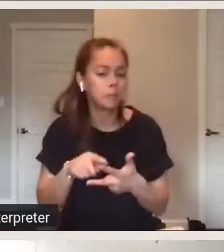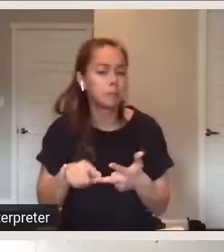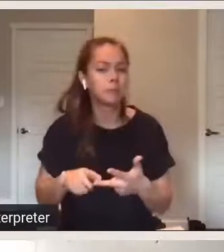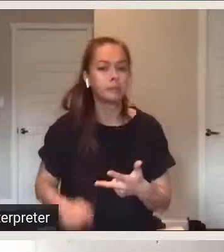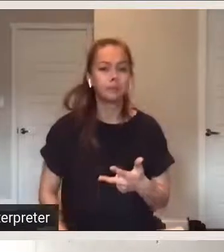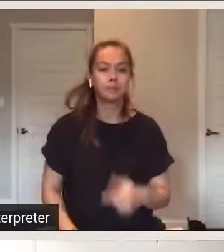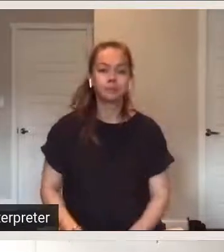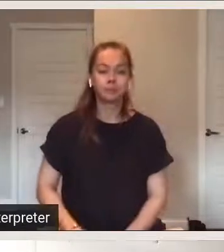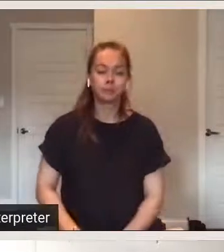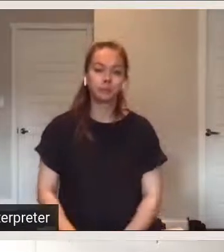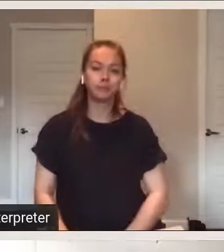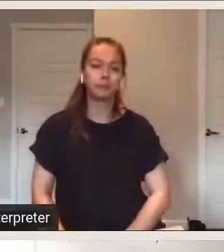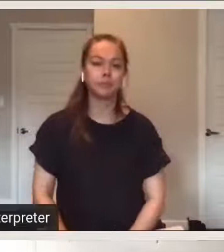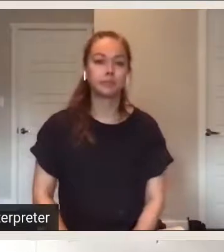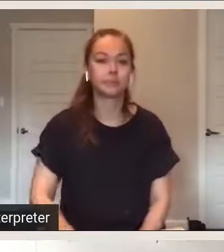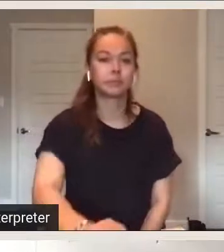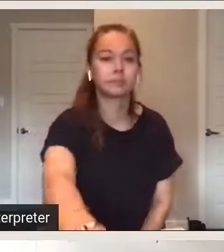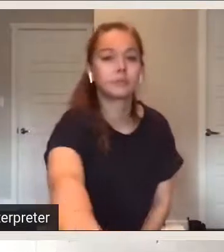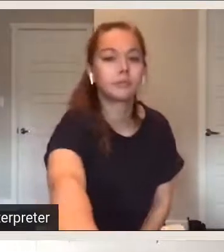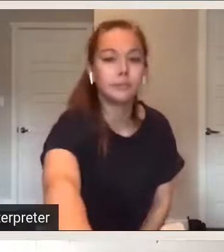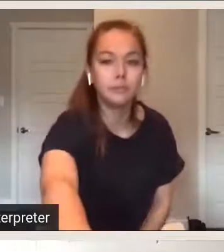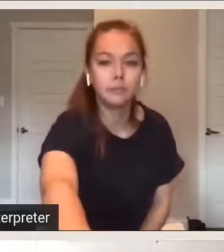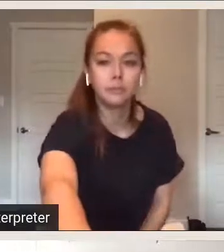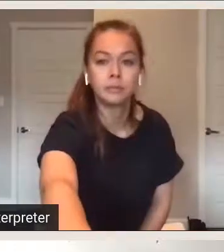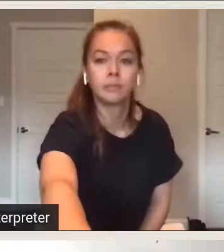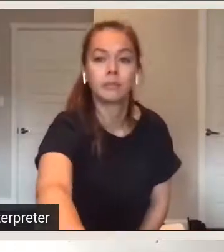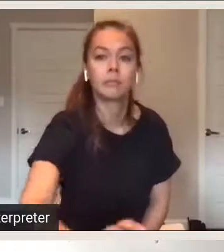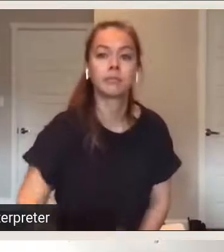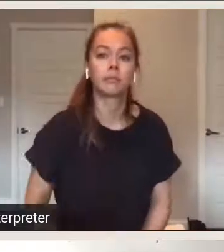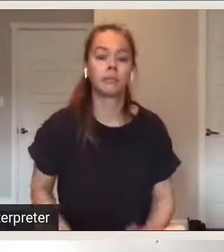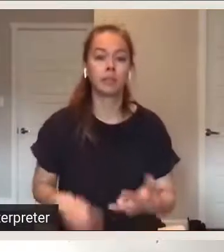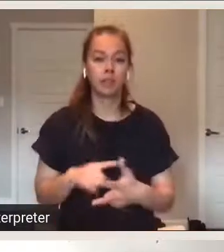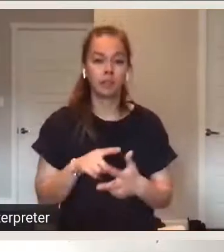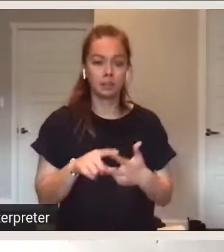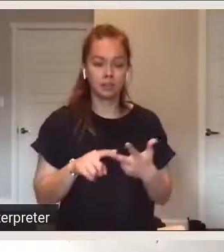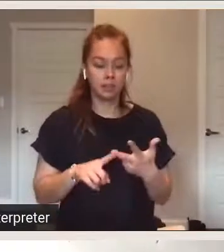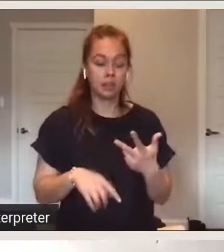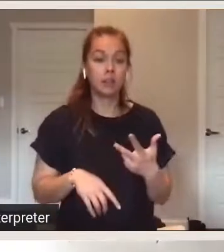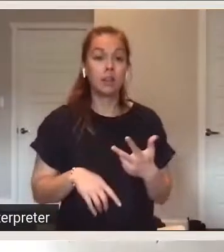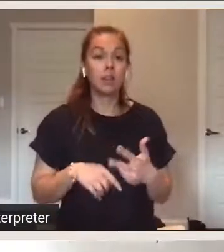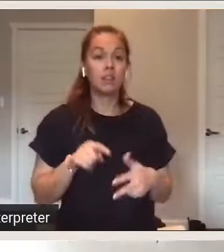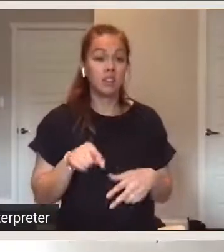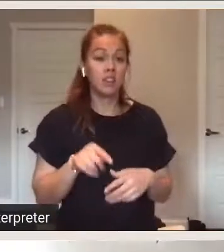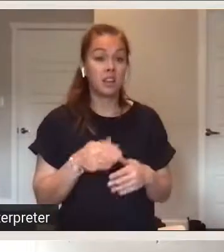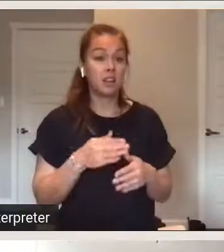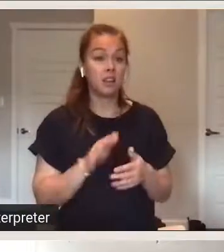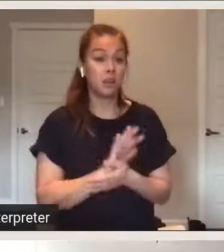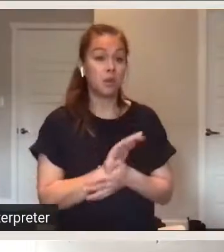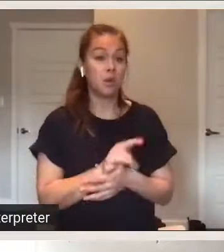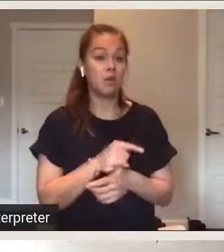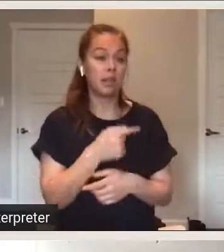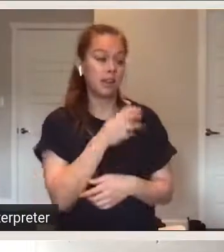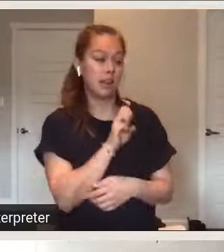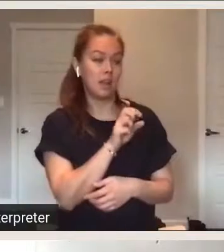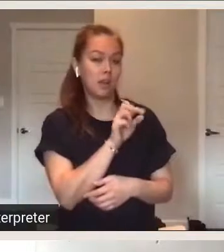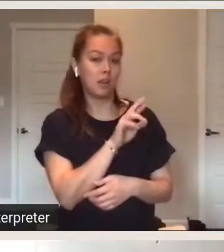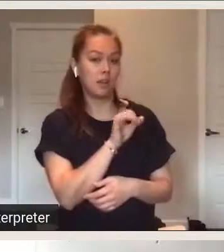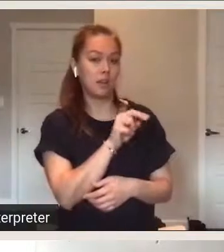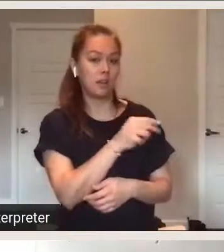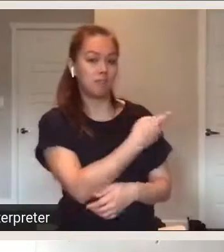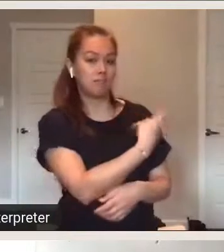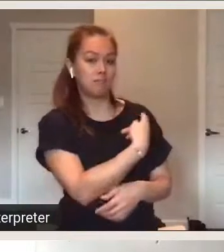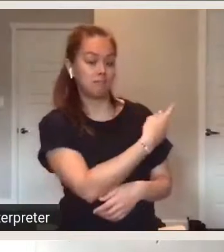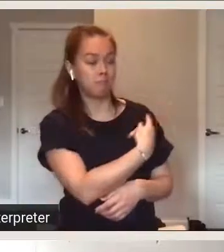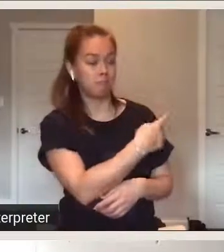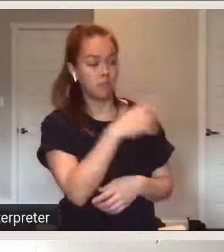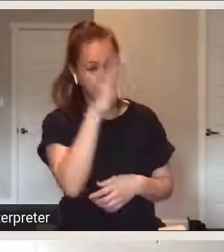was a short that Aaron and I had created through the Canadian Film Center, which we were residents of. And it was,